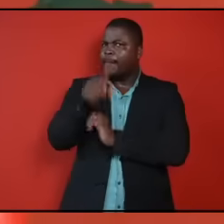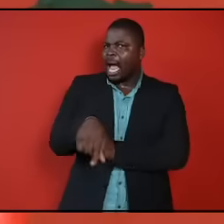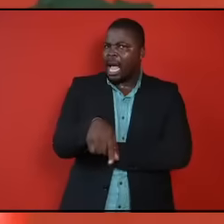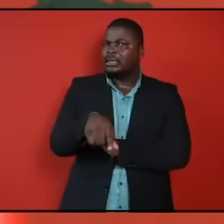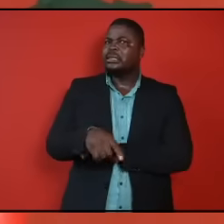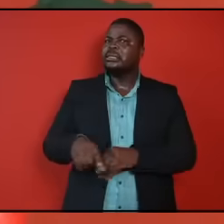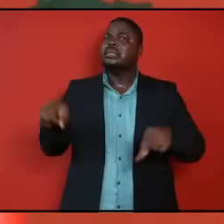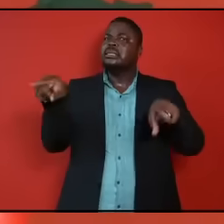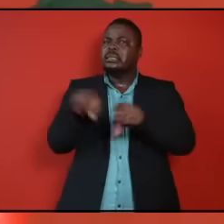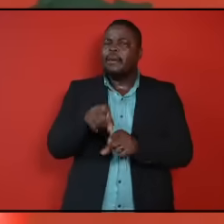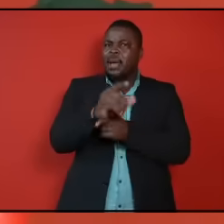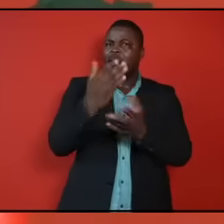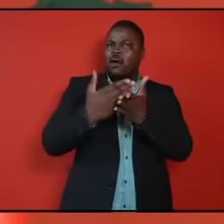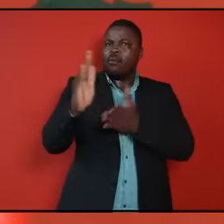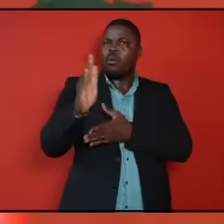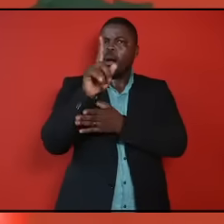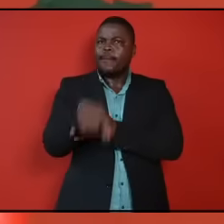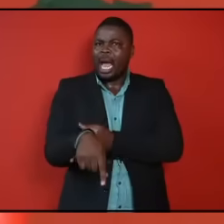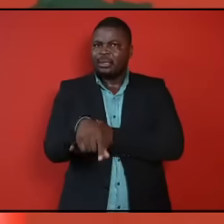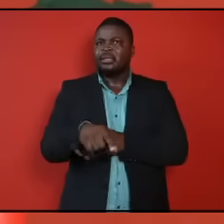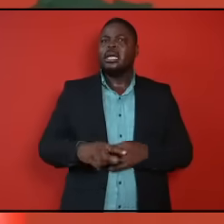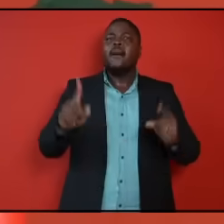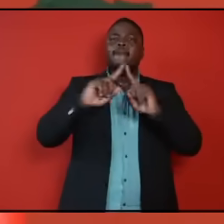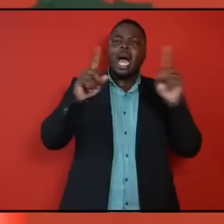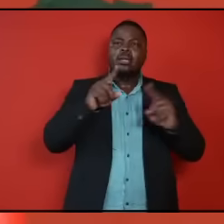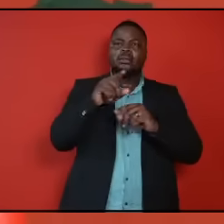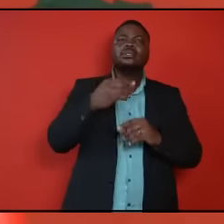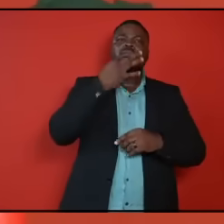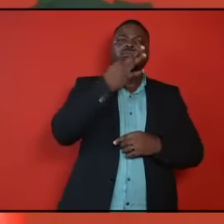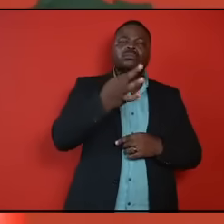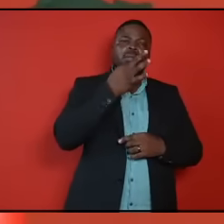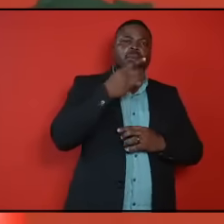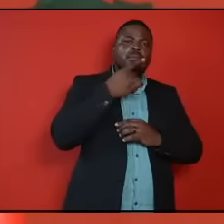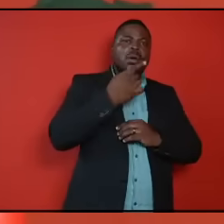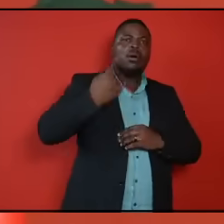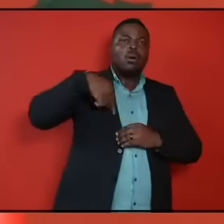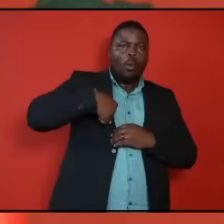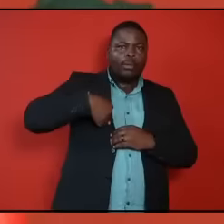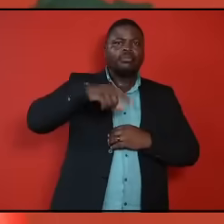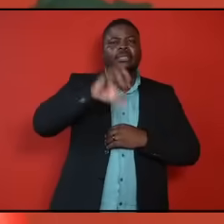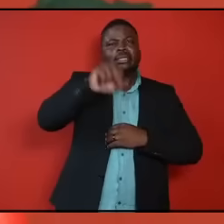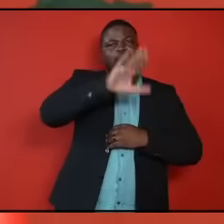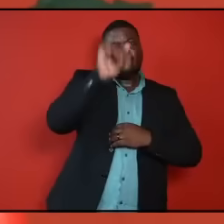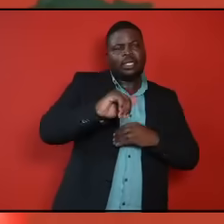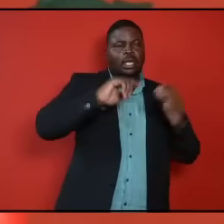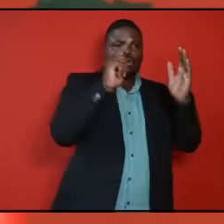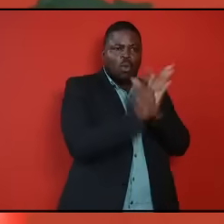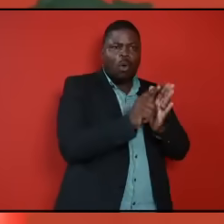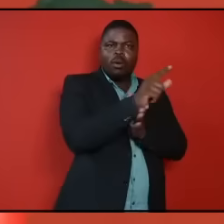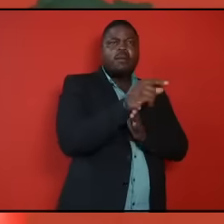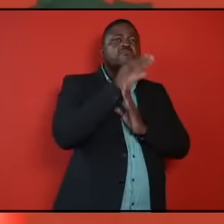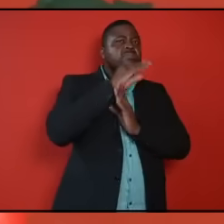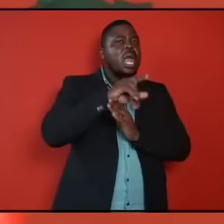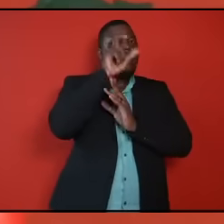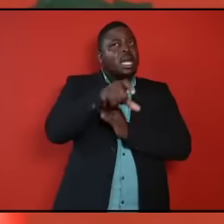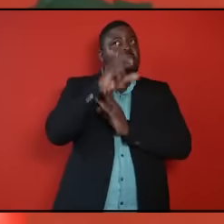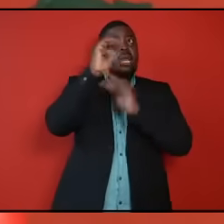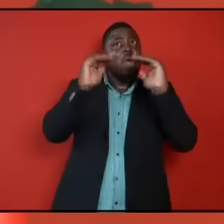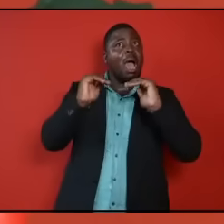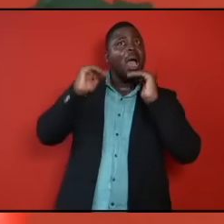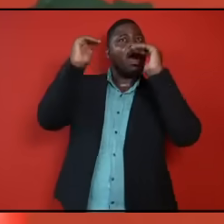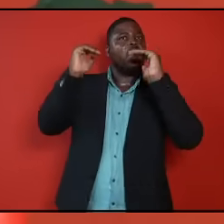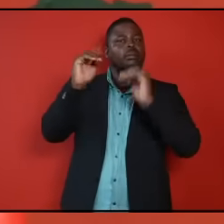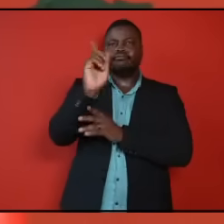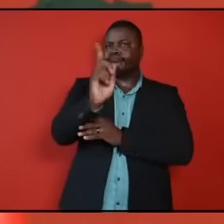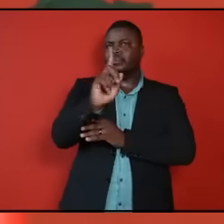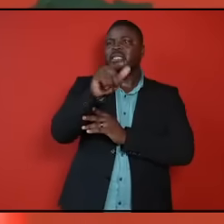political move, but as a defense of our country and to ensure that no one is above the law, regardless of position. We